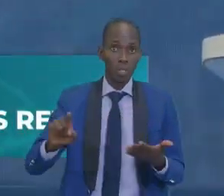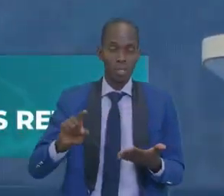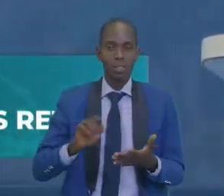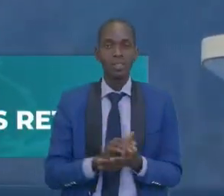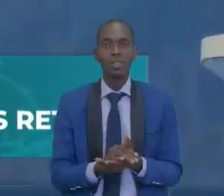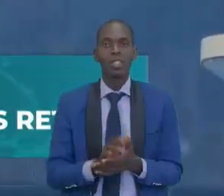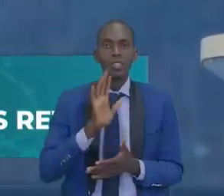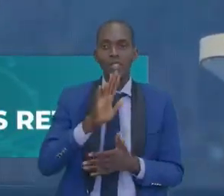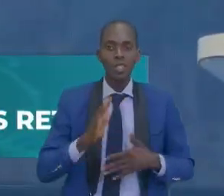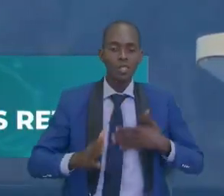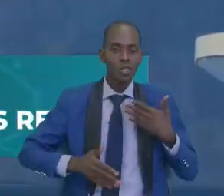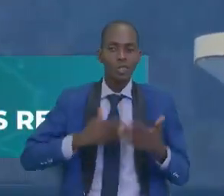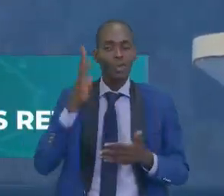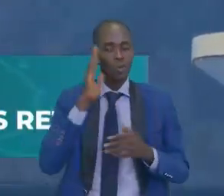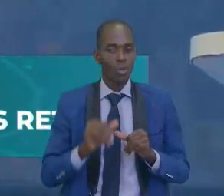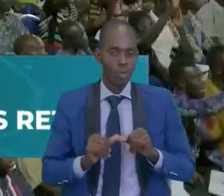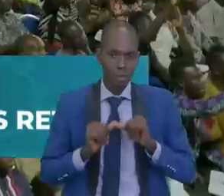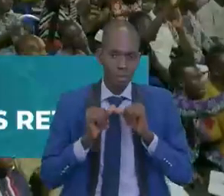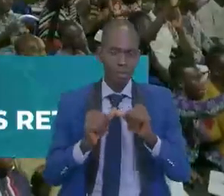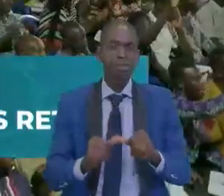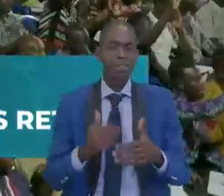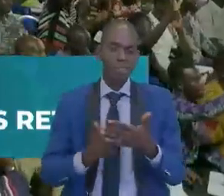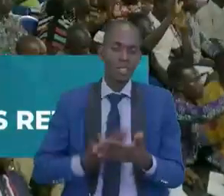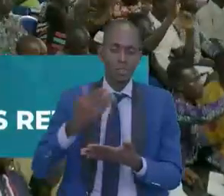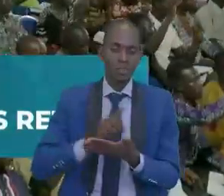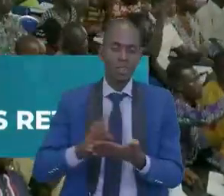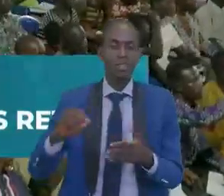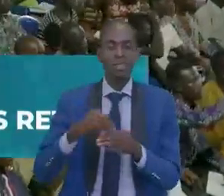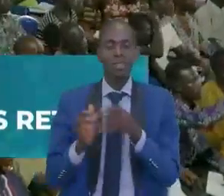your joy will continue next week,